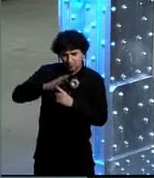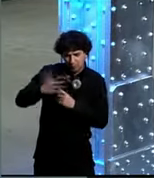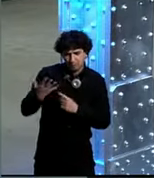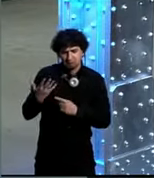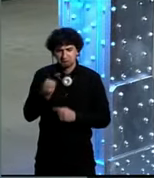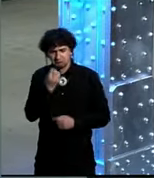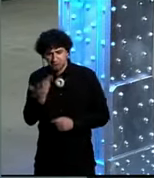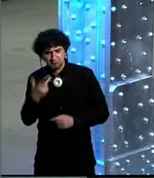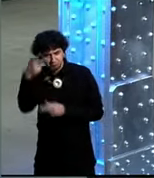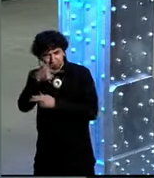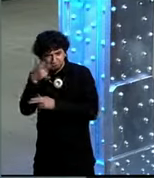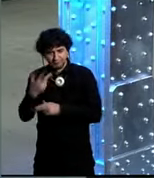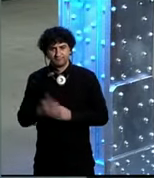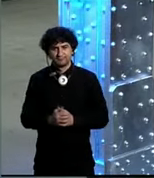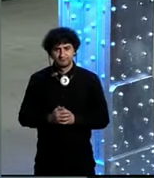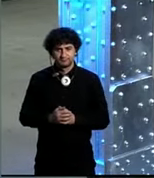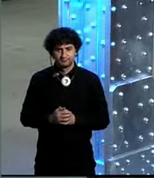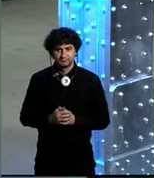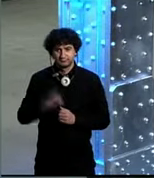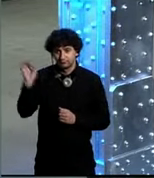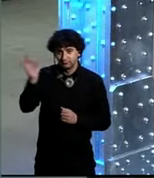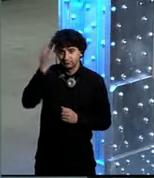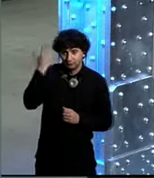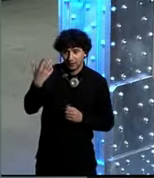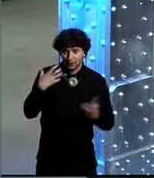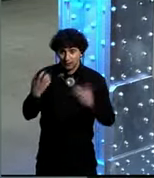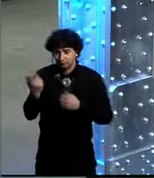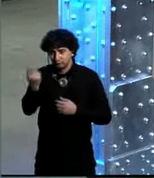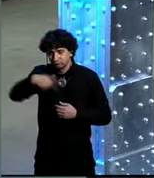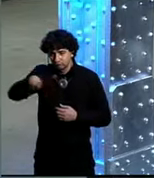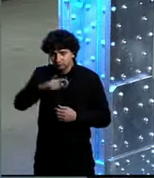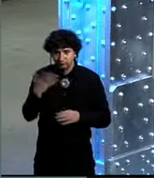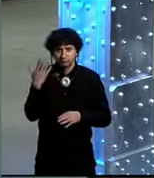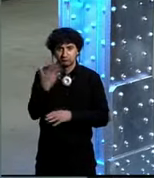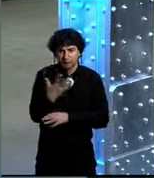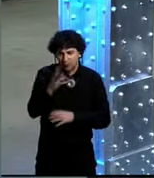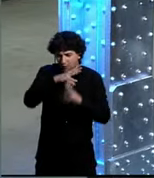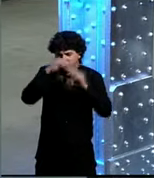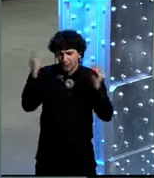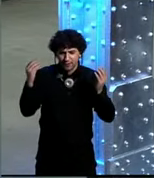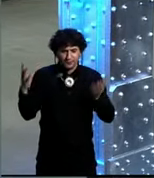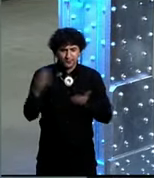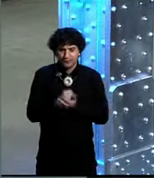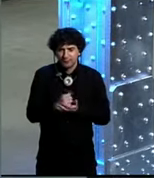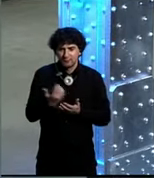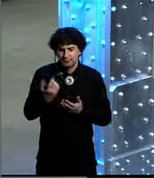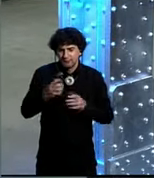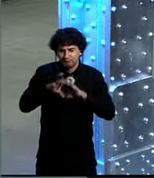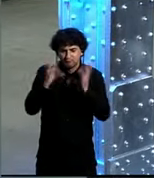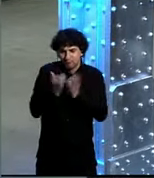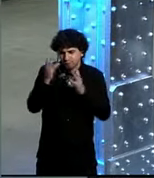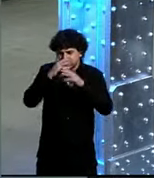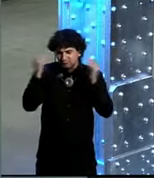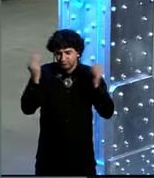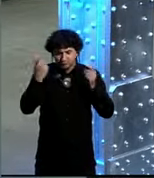from top artists in Finland to come there and for one day forget everything about the world outside and just concentrate on music for